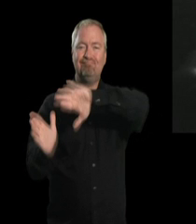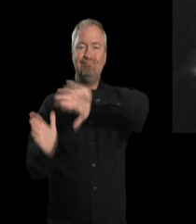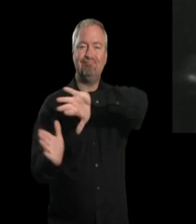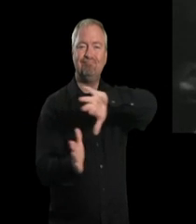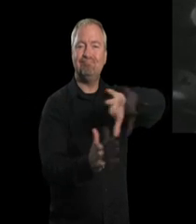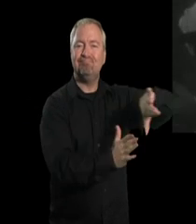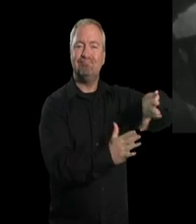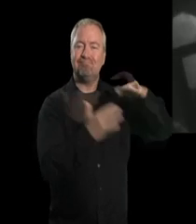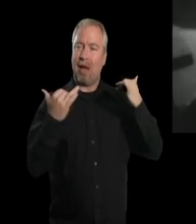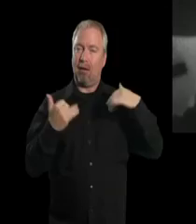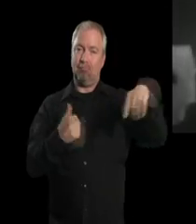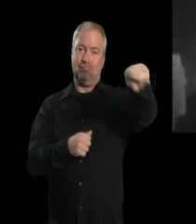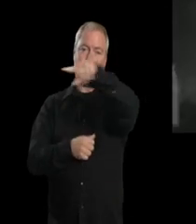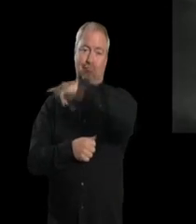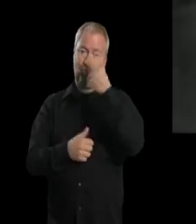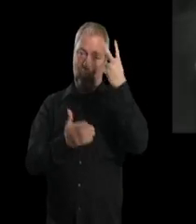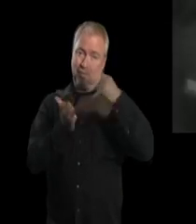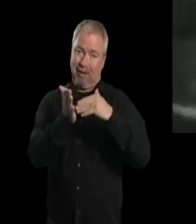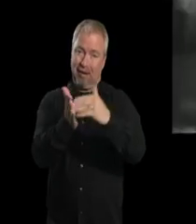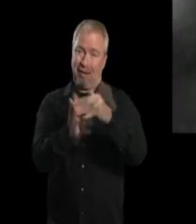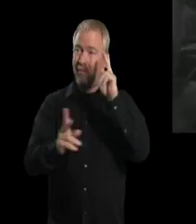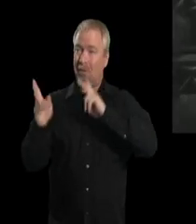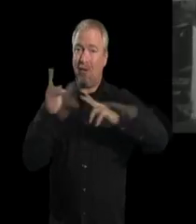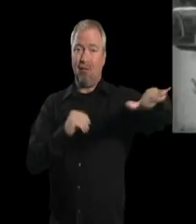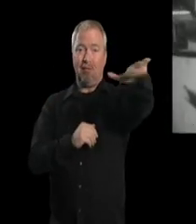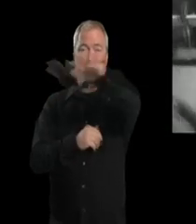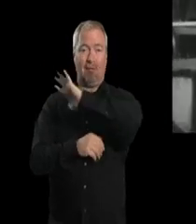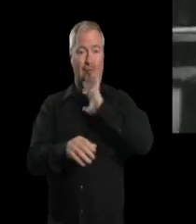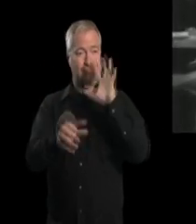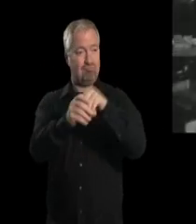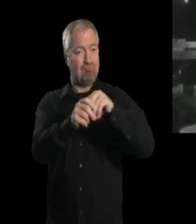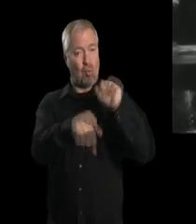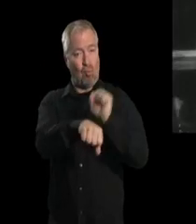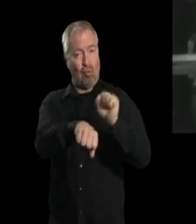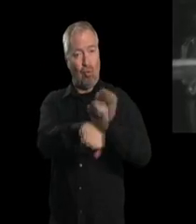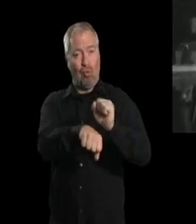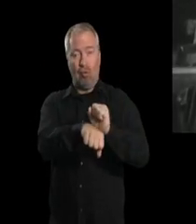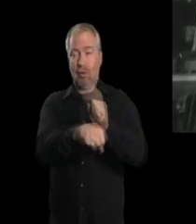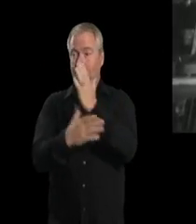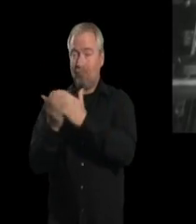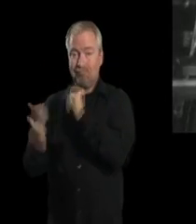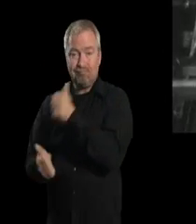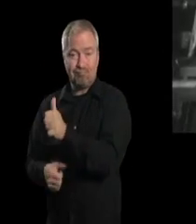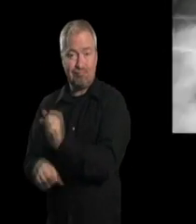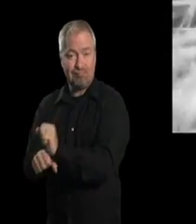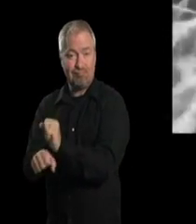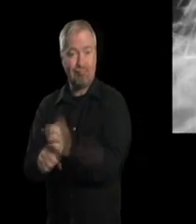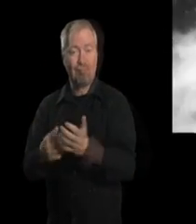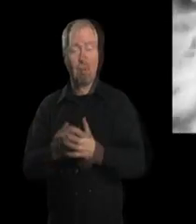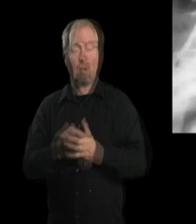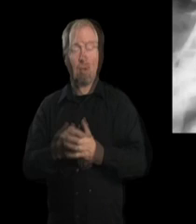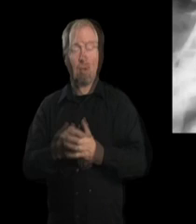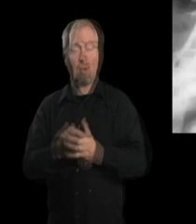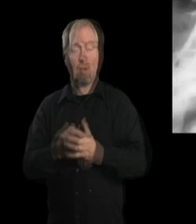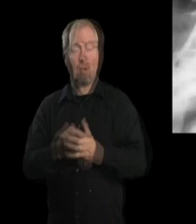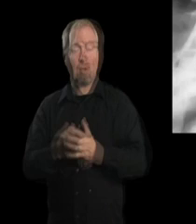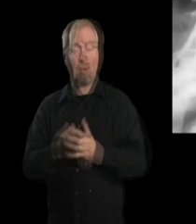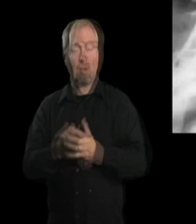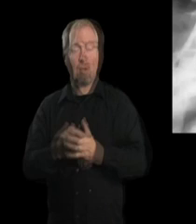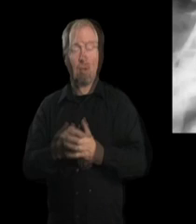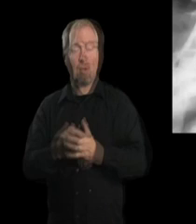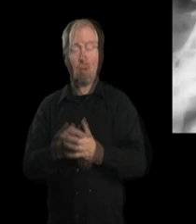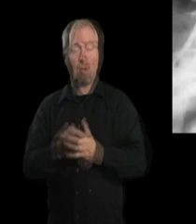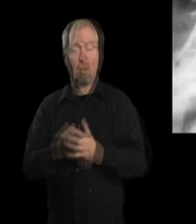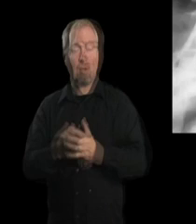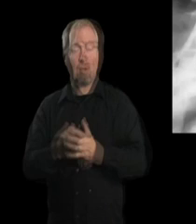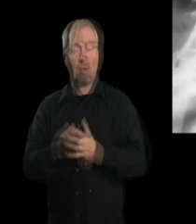flying. 2 million employed, but another million could be employed and are not. Raymond Luchek